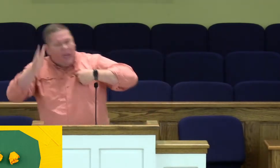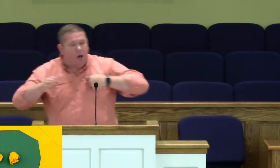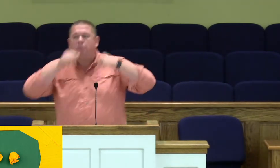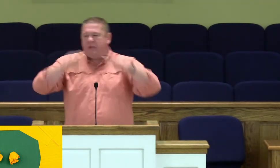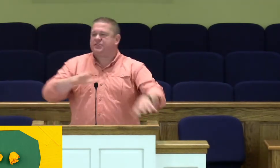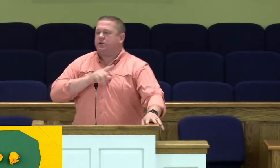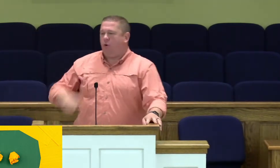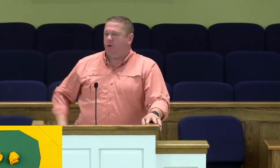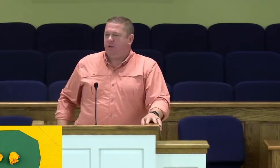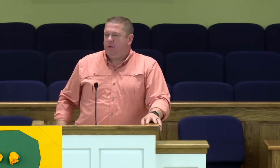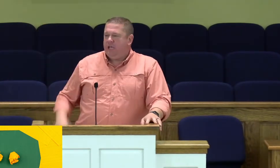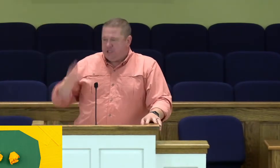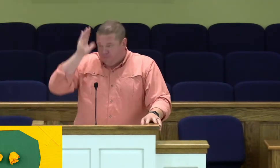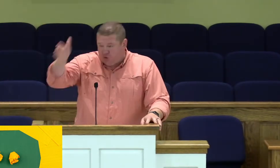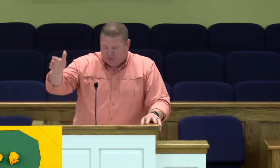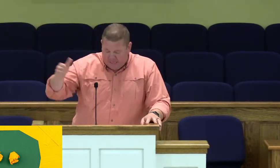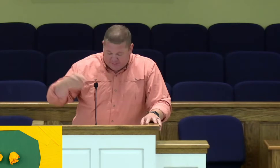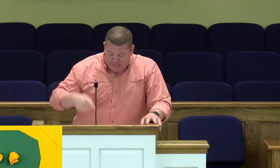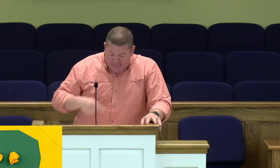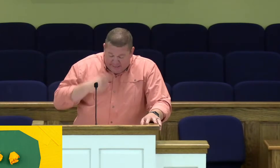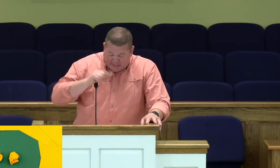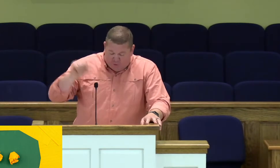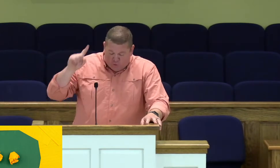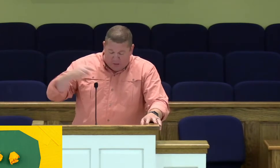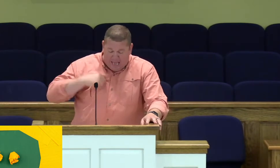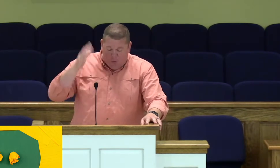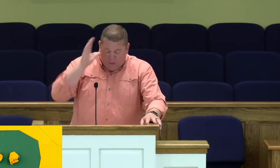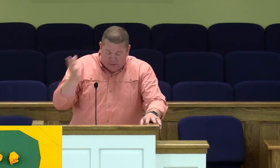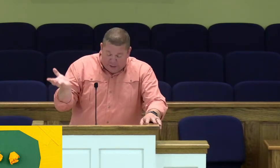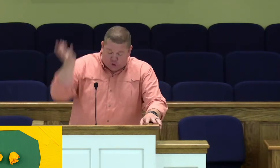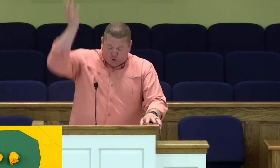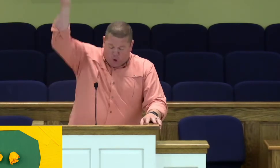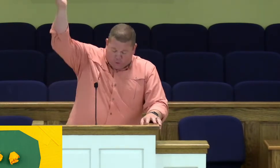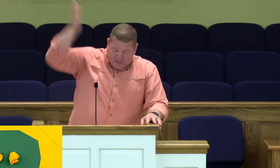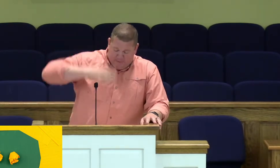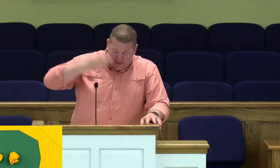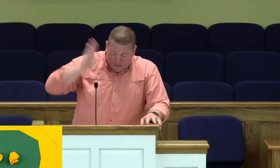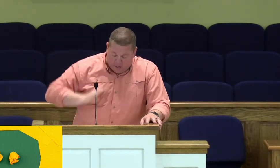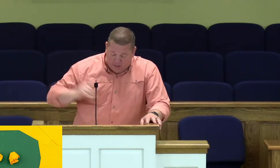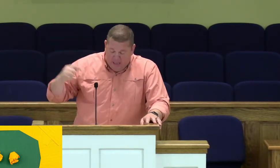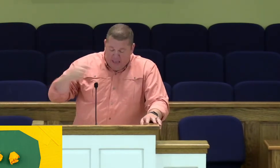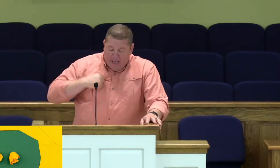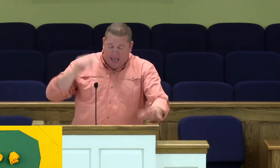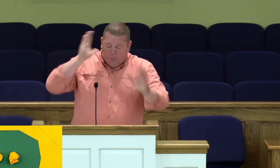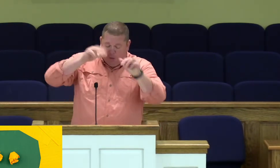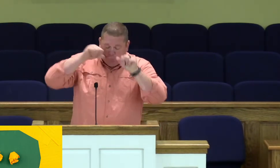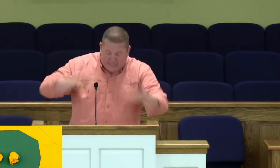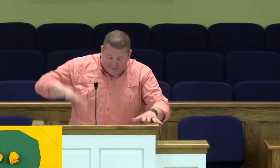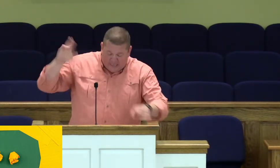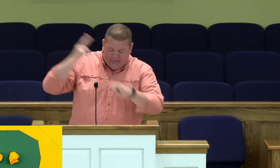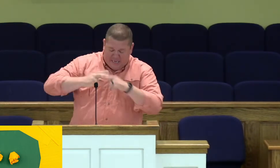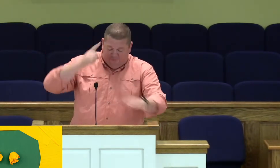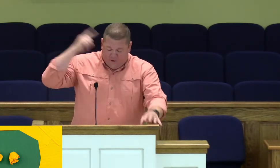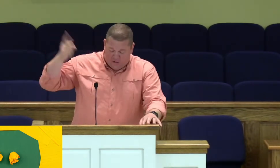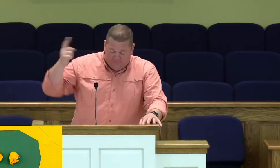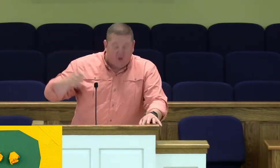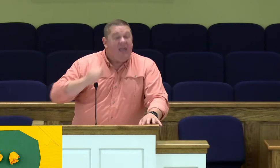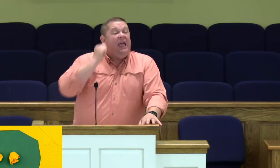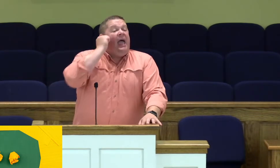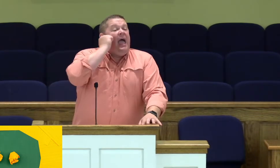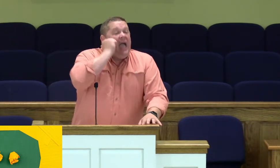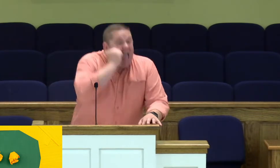David, will bless the Lord. It's future tense. He says in verse 1, I will extol thee, my God. I will bless thy name forever